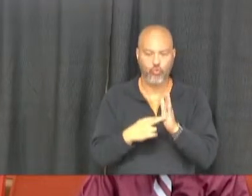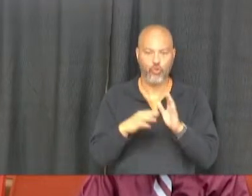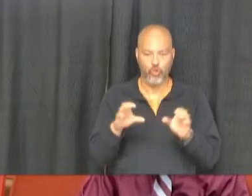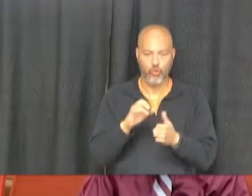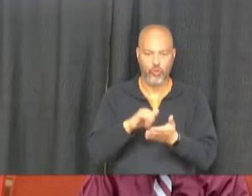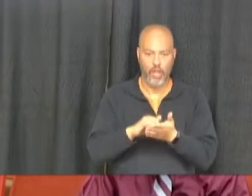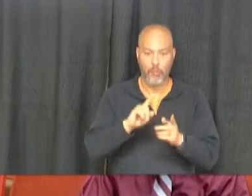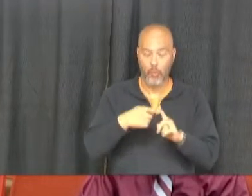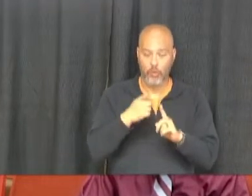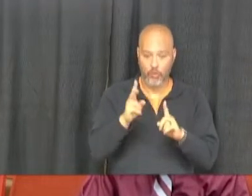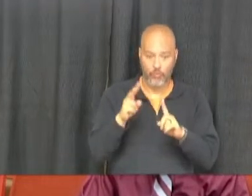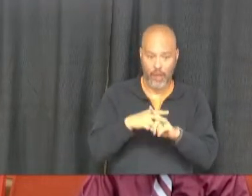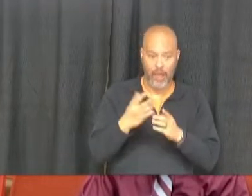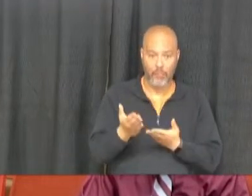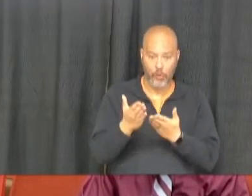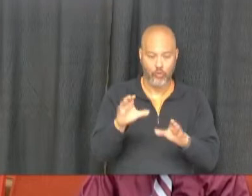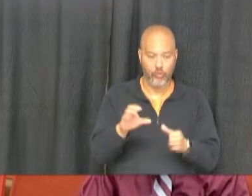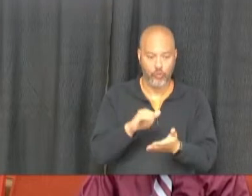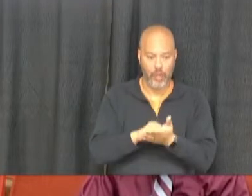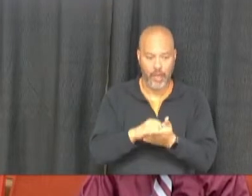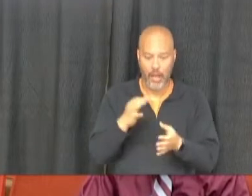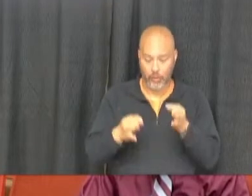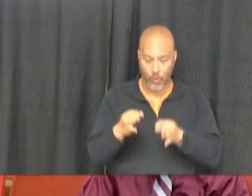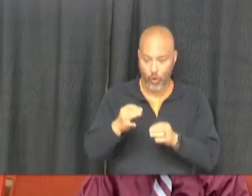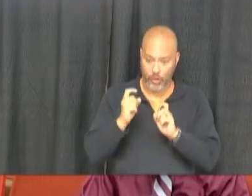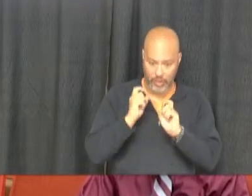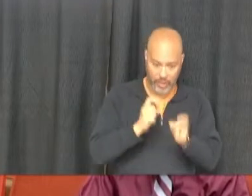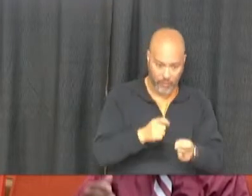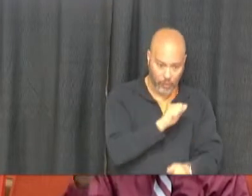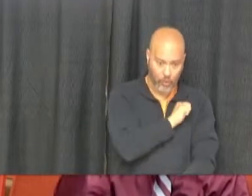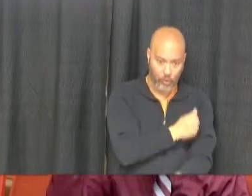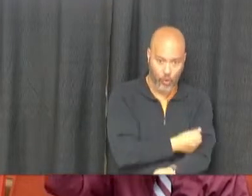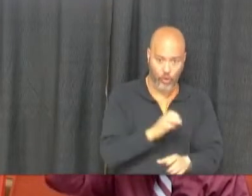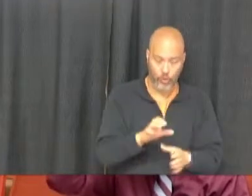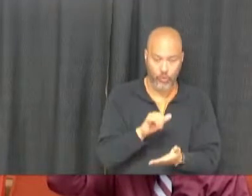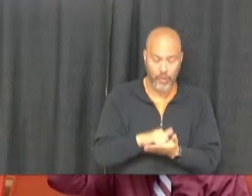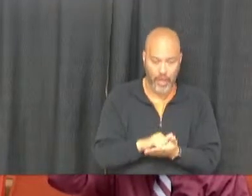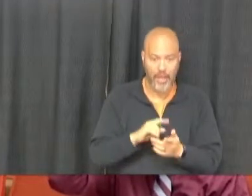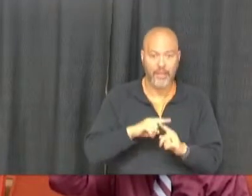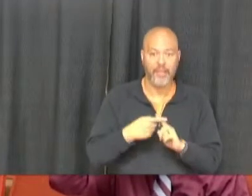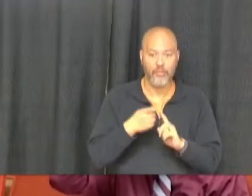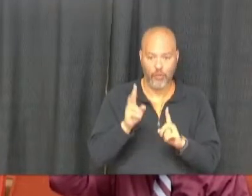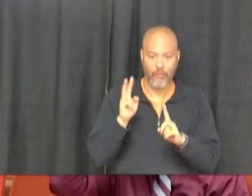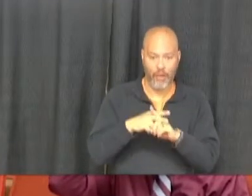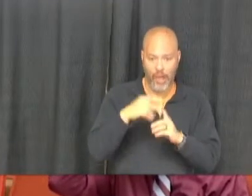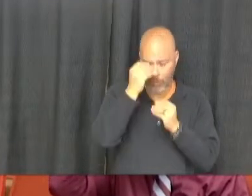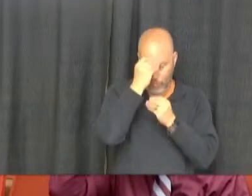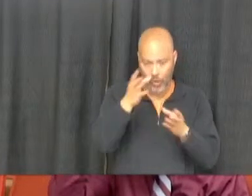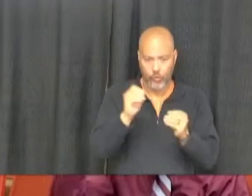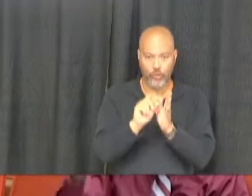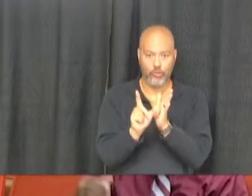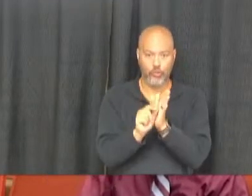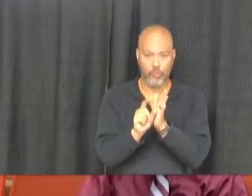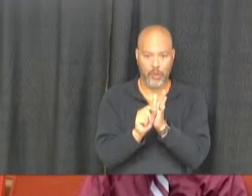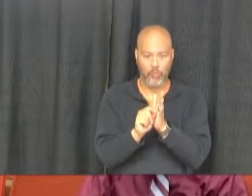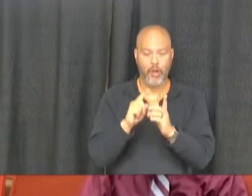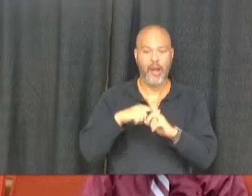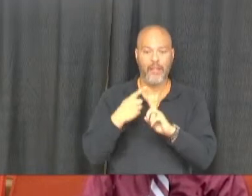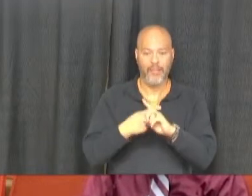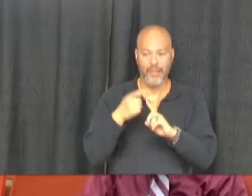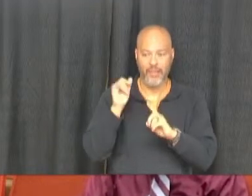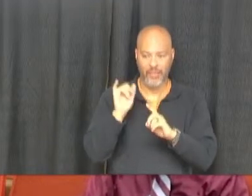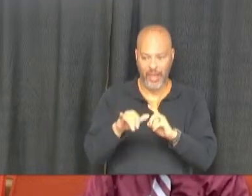But once you file a motion to do that and the court grants you the authority to do that, then you file a notice in a newspaper. And then